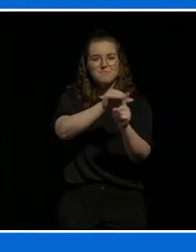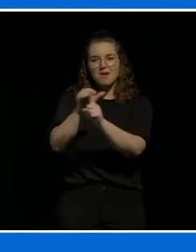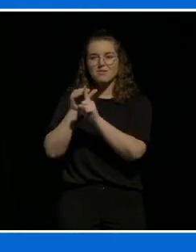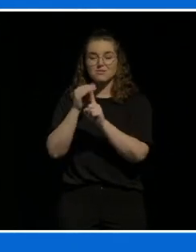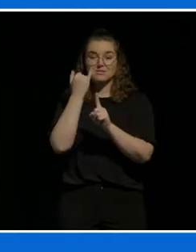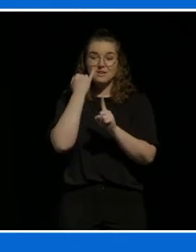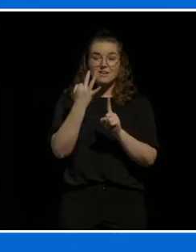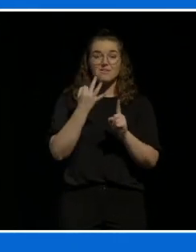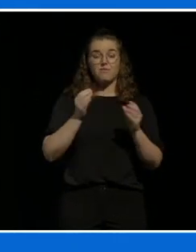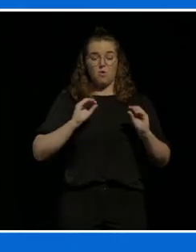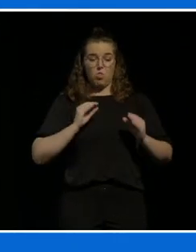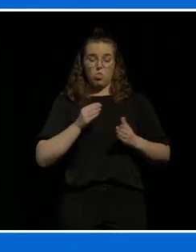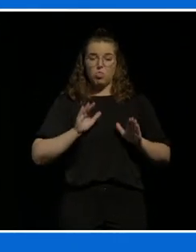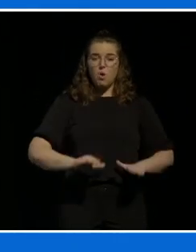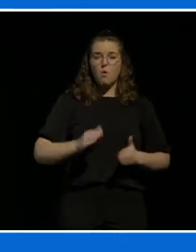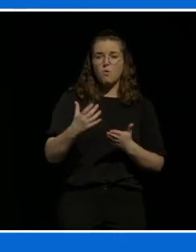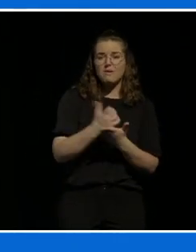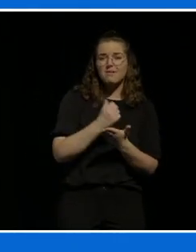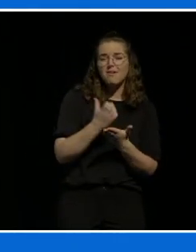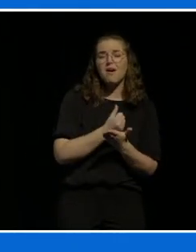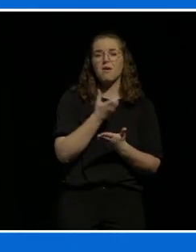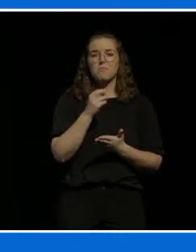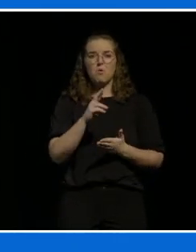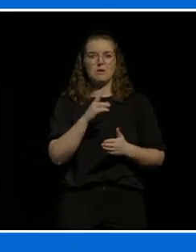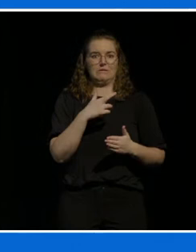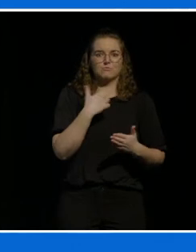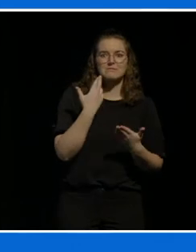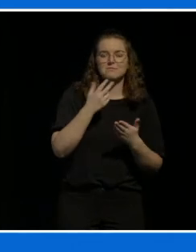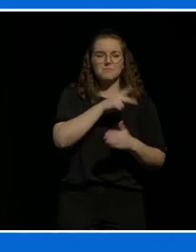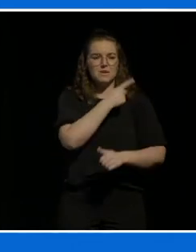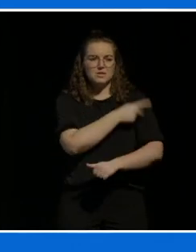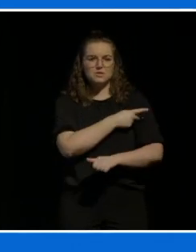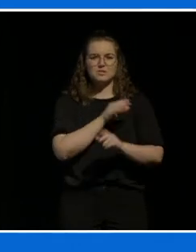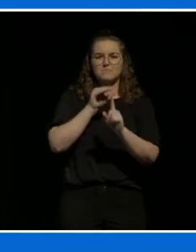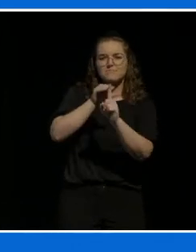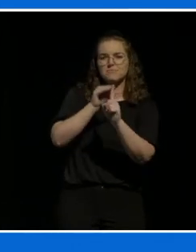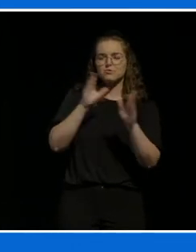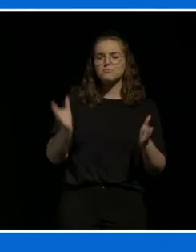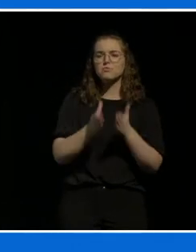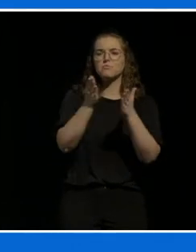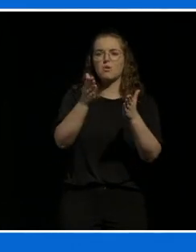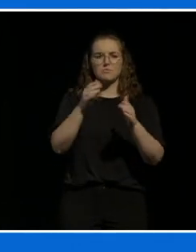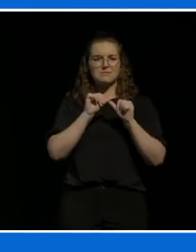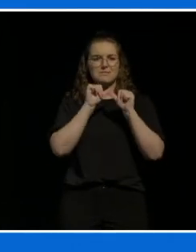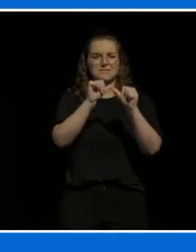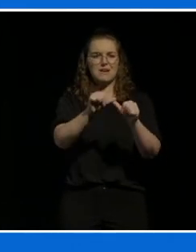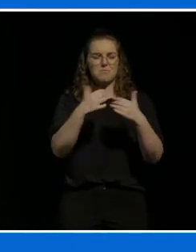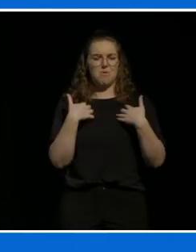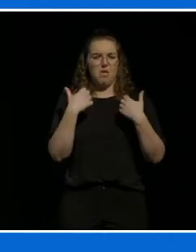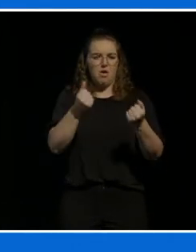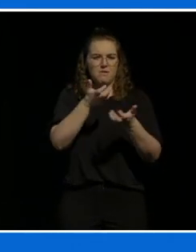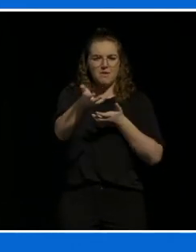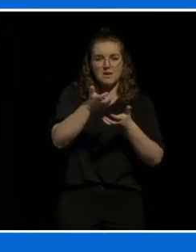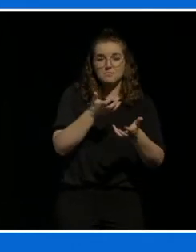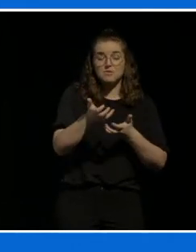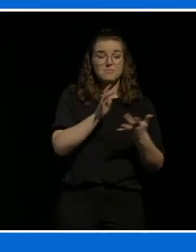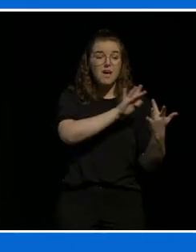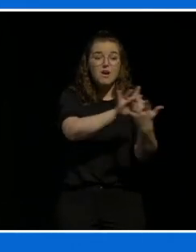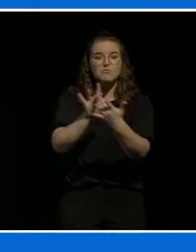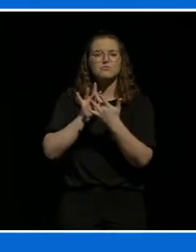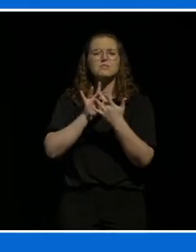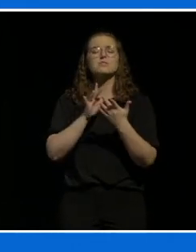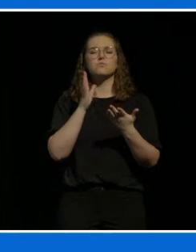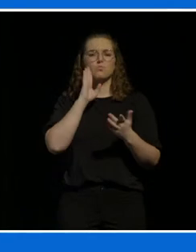and low-income patients to promote positive and sustainable health engagement. Outreach will primarily target